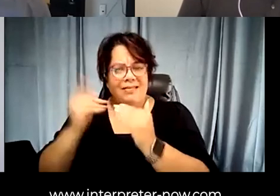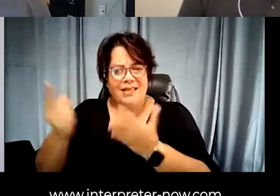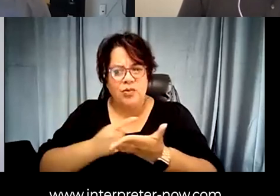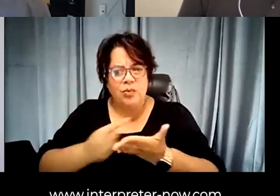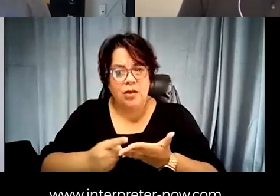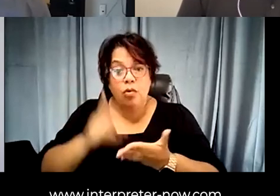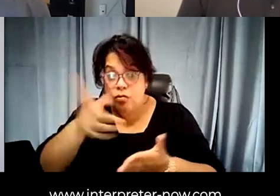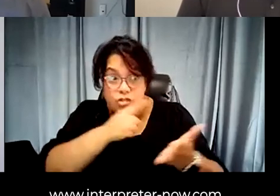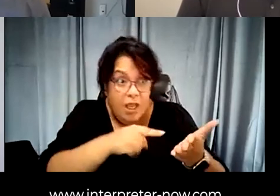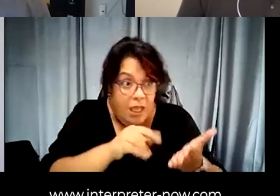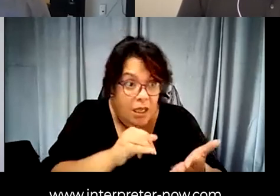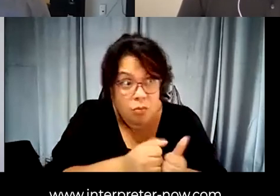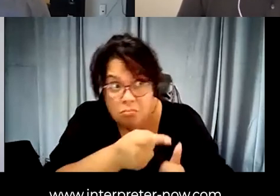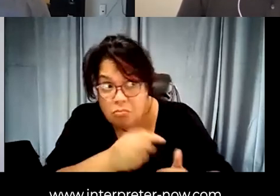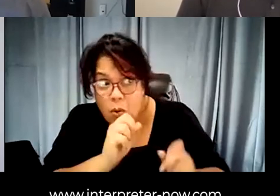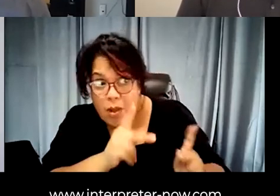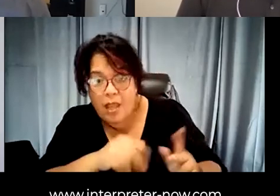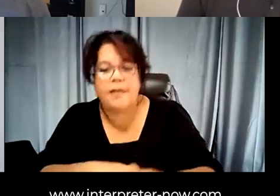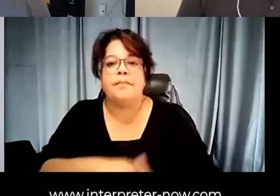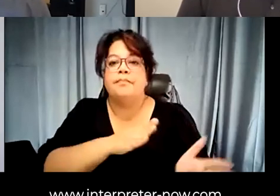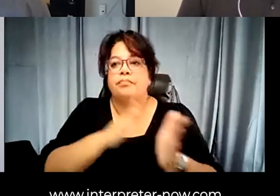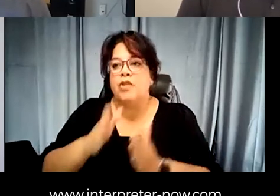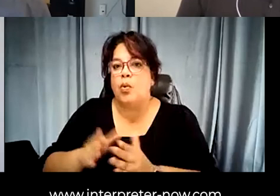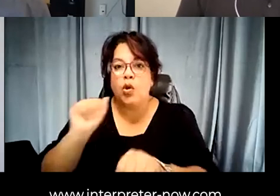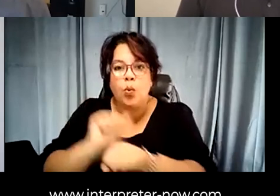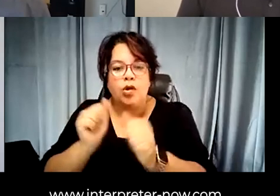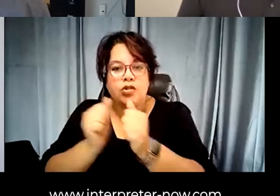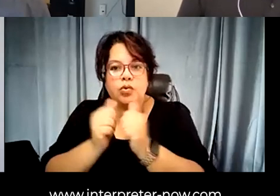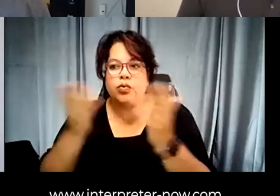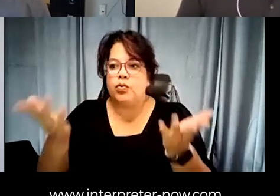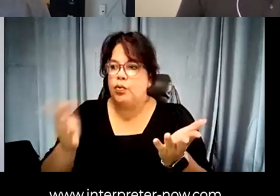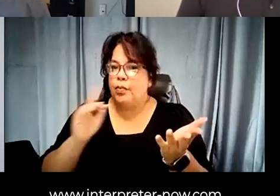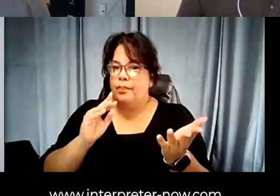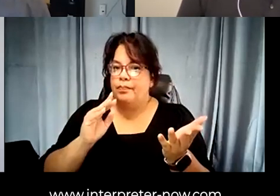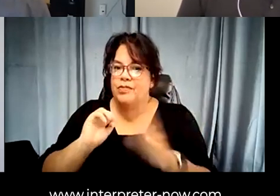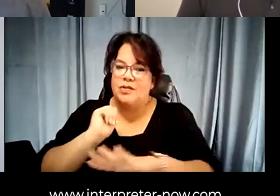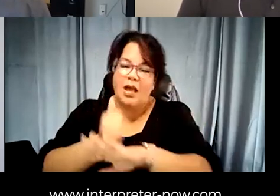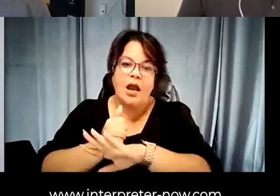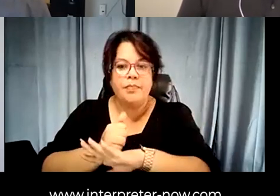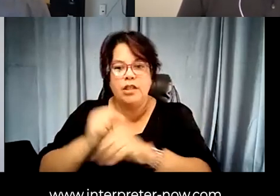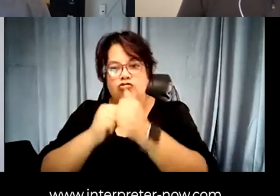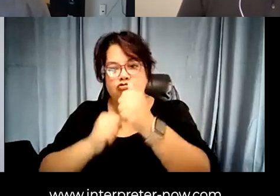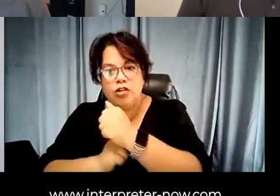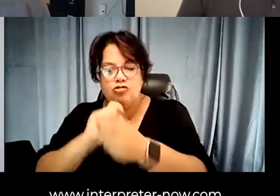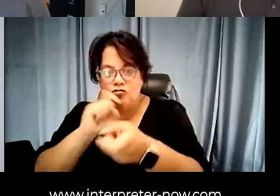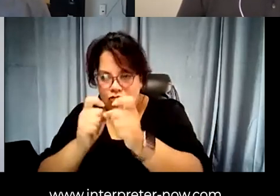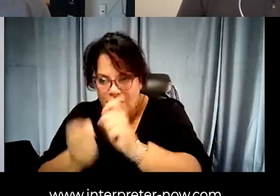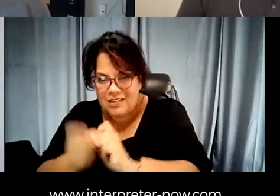them? We definitely heard that. Will you work to create the structural changes that are needed?